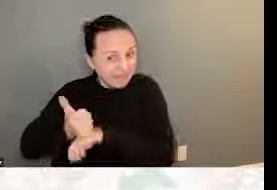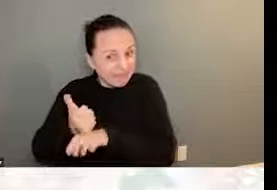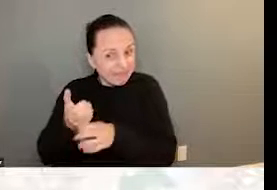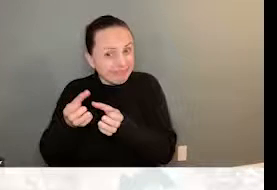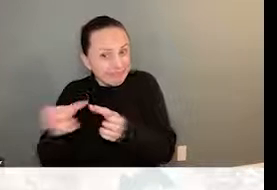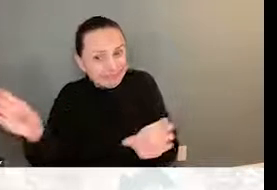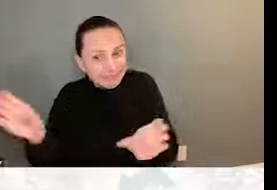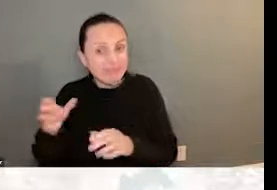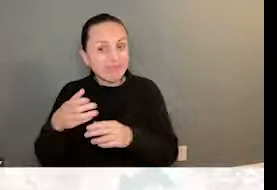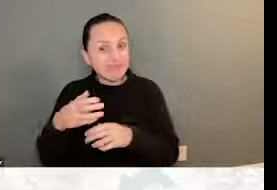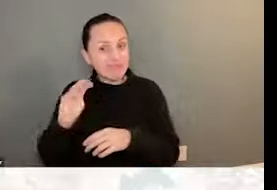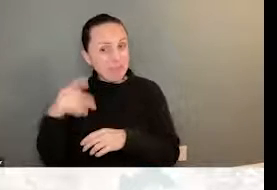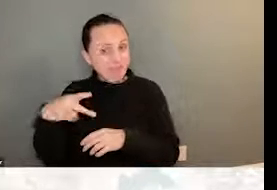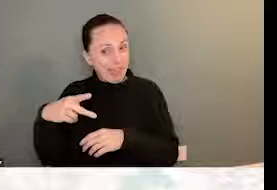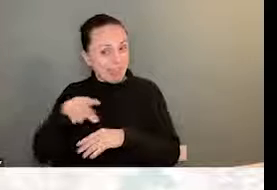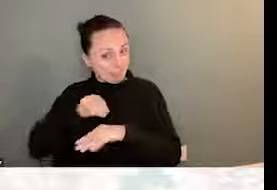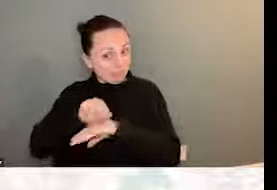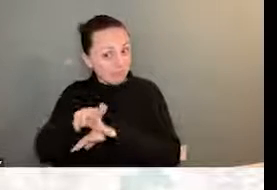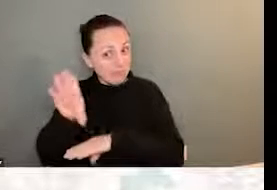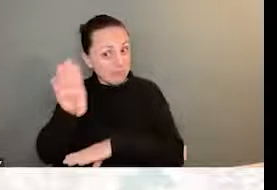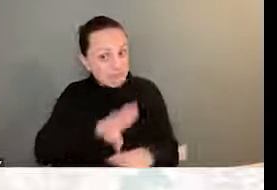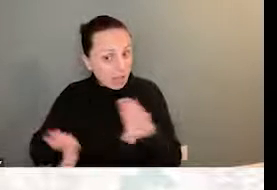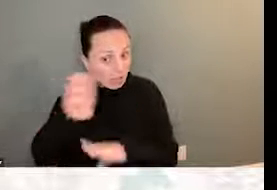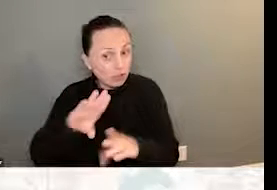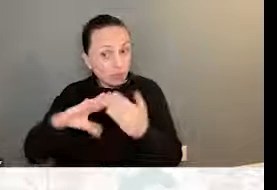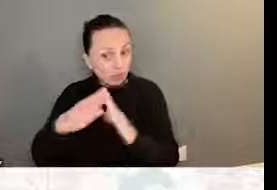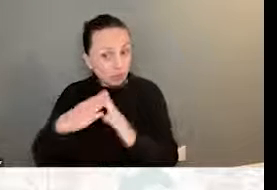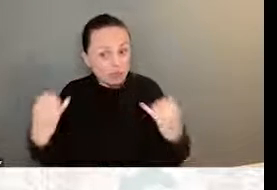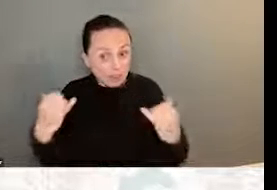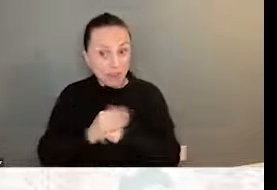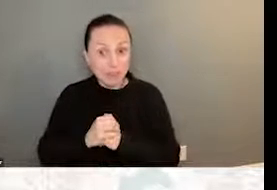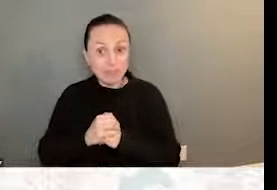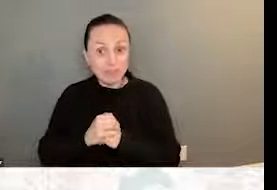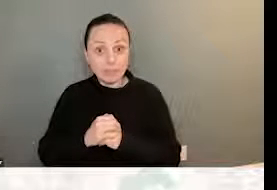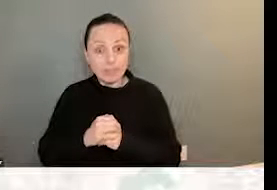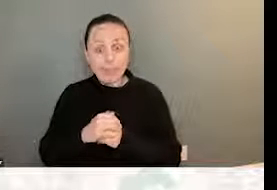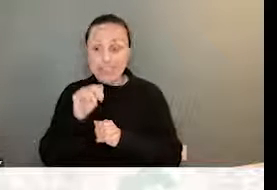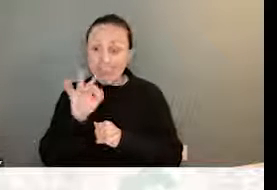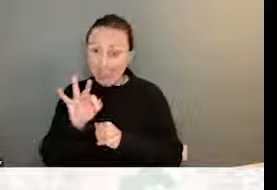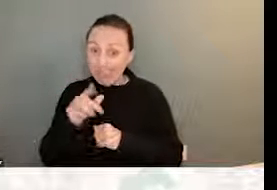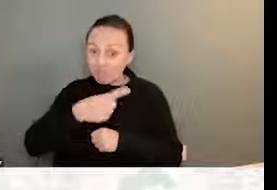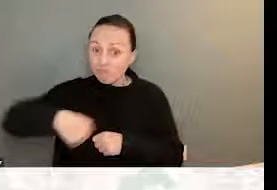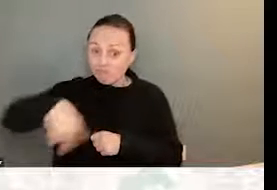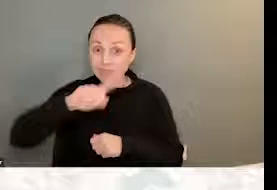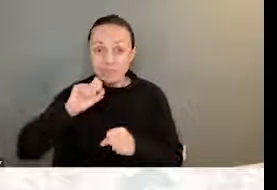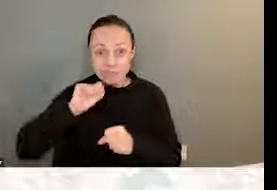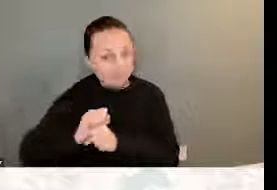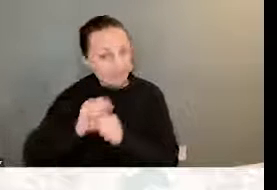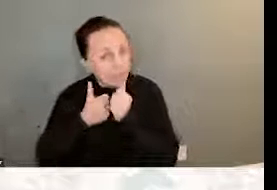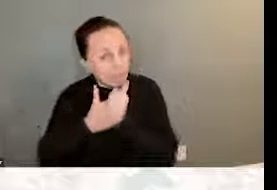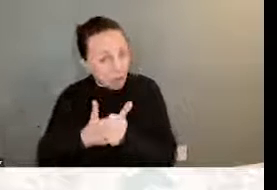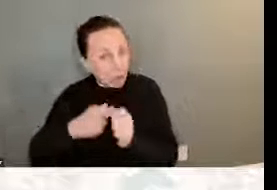maps associated with biological communities in the present? Because if we're going off of the